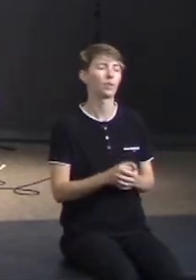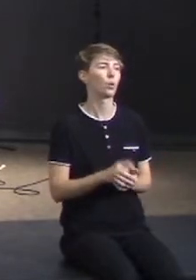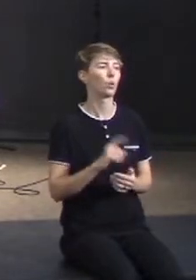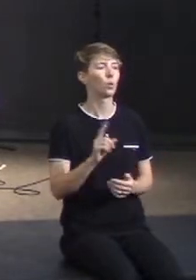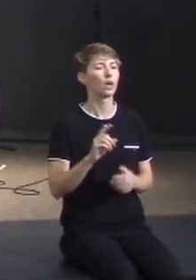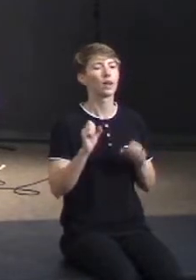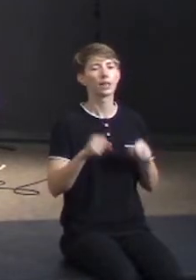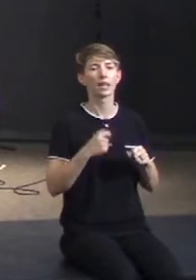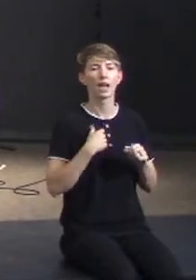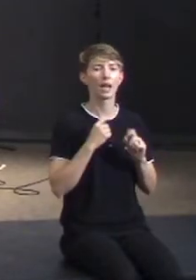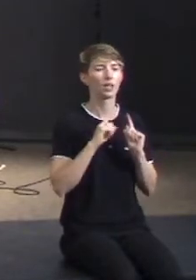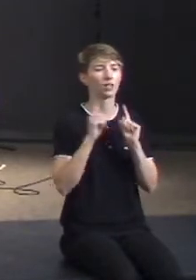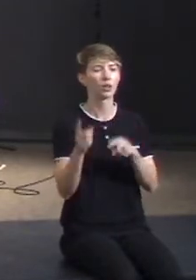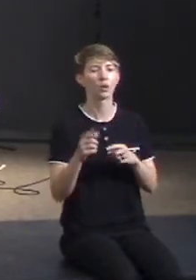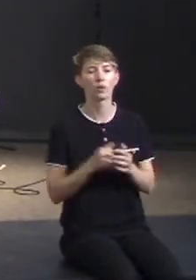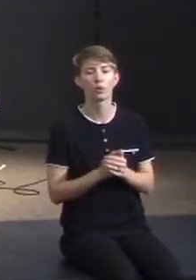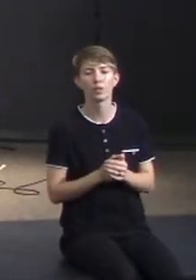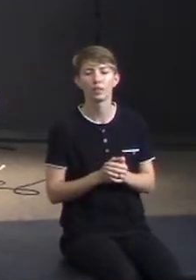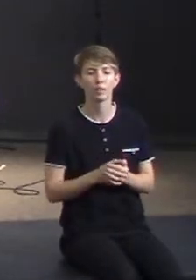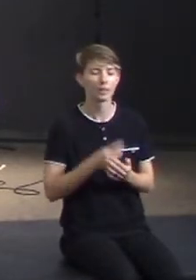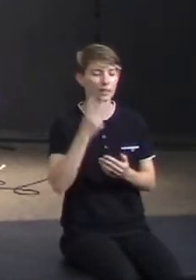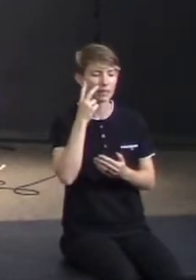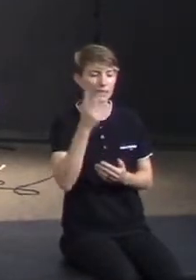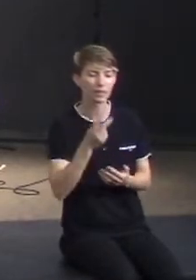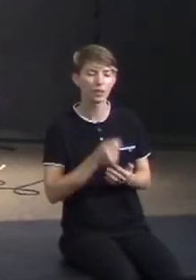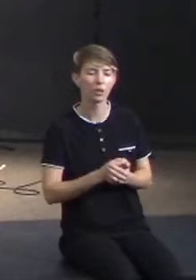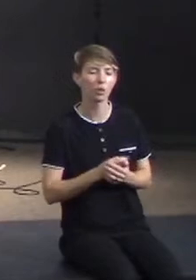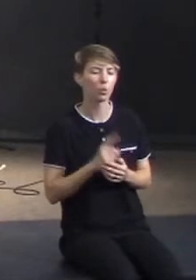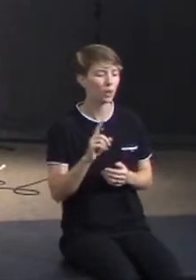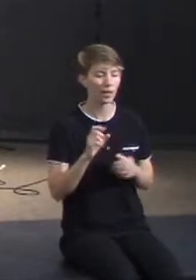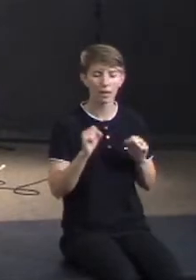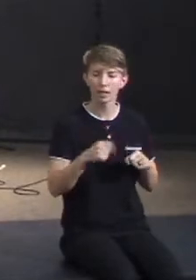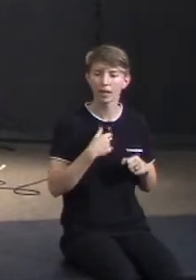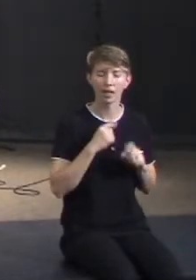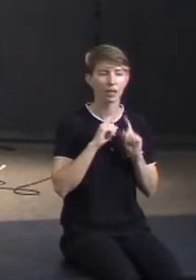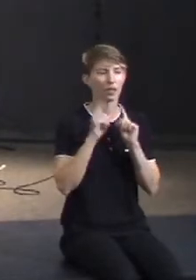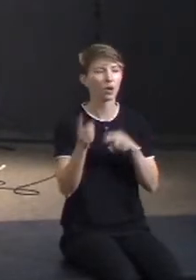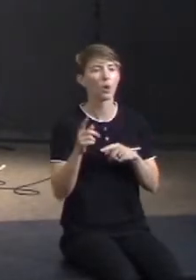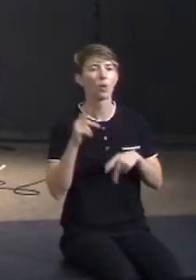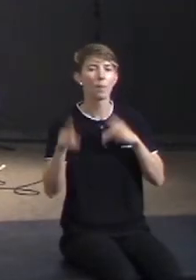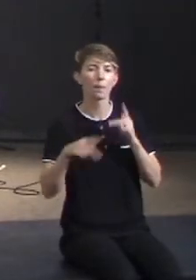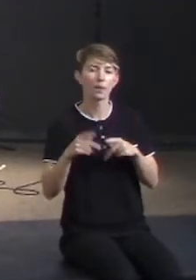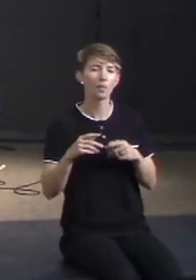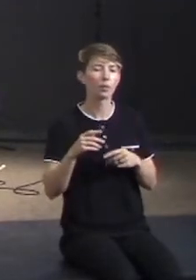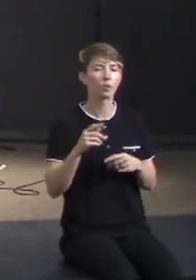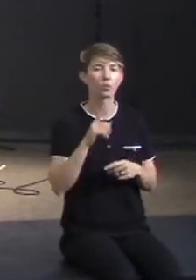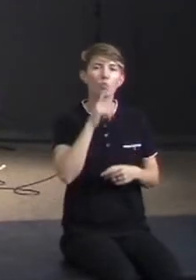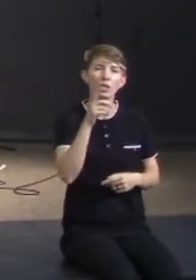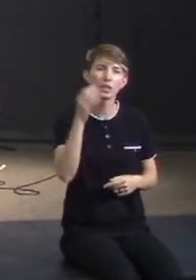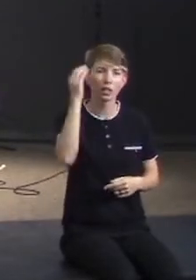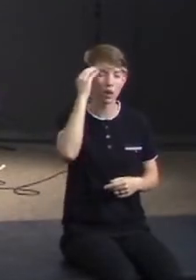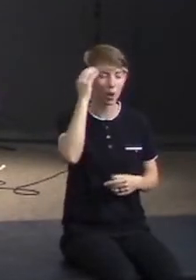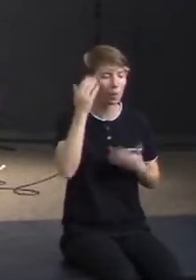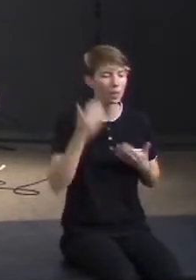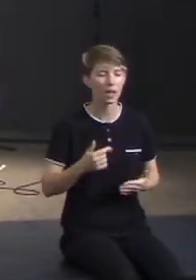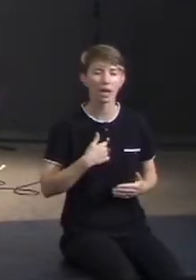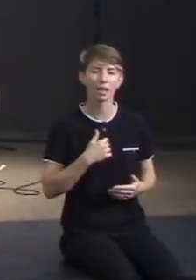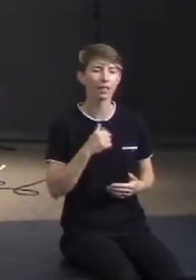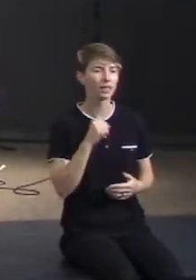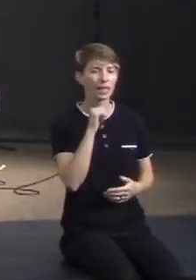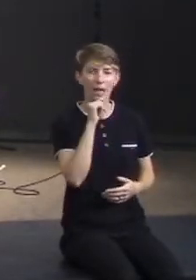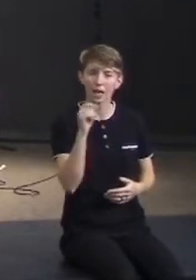be known? Where can I go to be seen? Where can I go where people really know me and I don't have to put up a front?